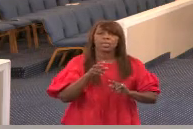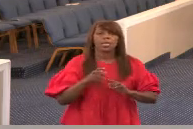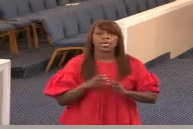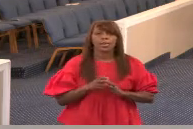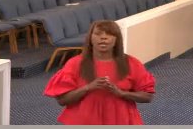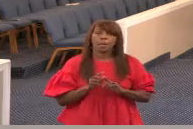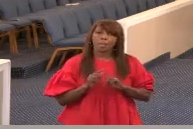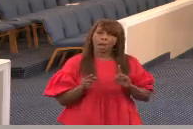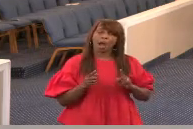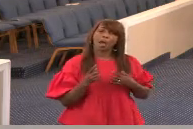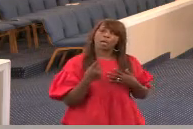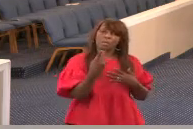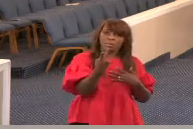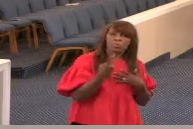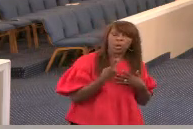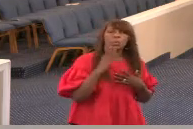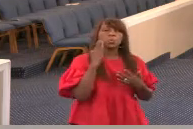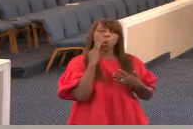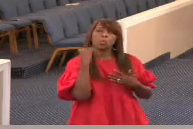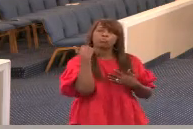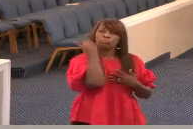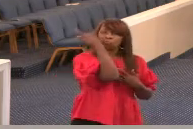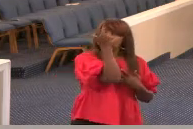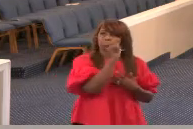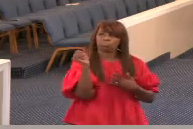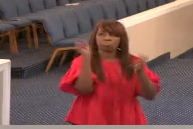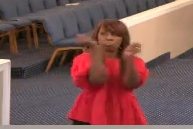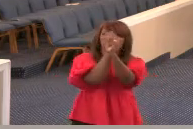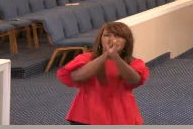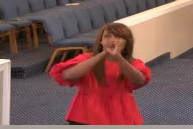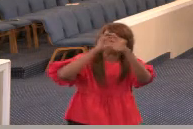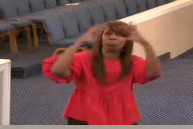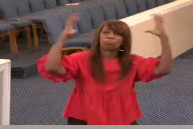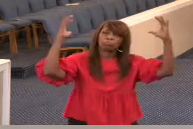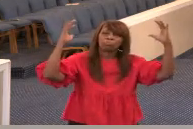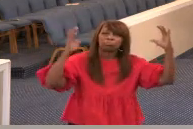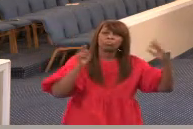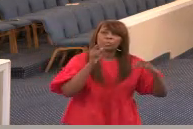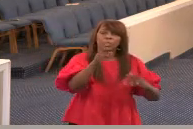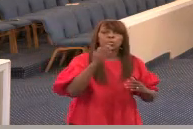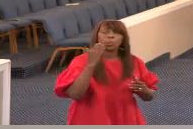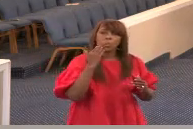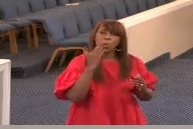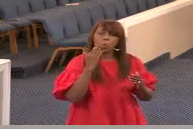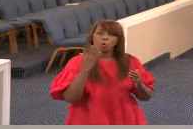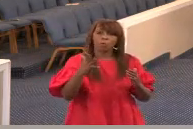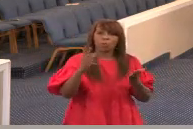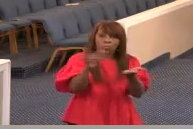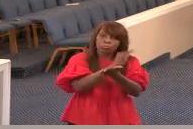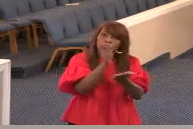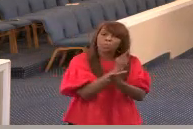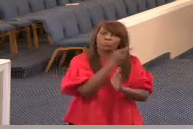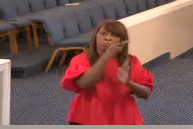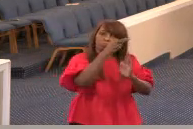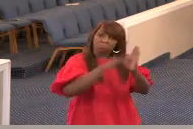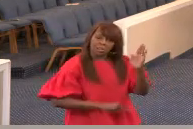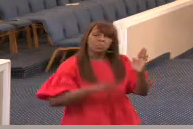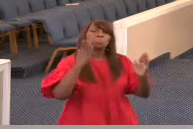you and I can sense and see, because we can read the text, what unfolds. But